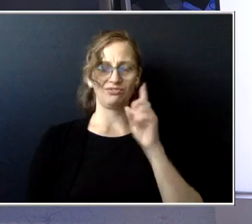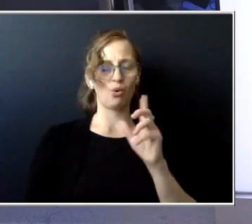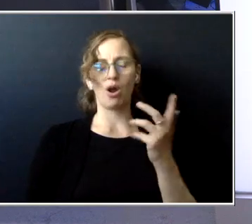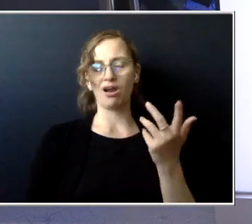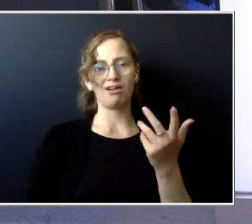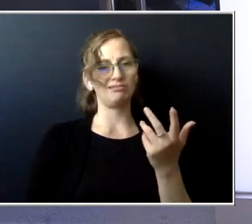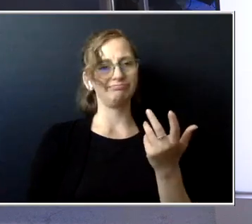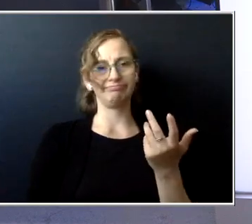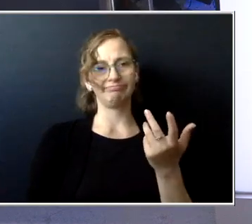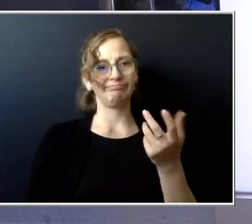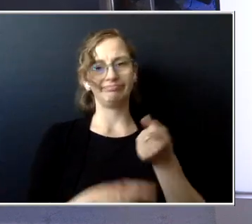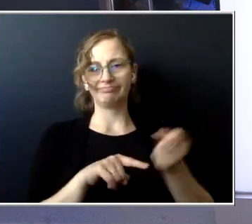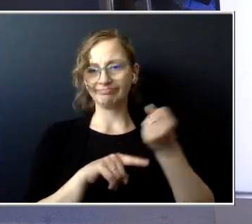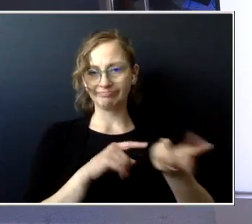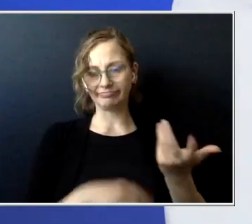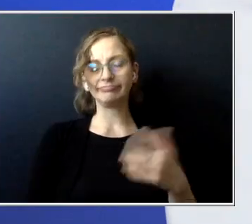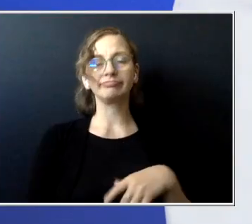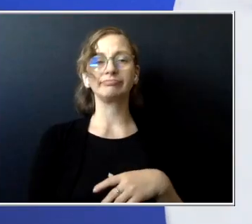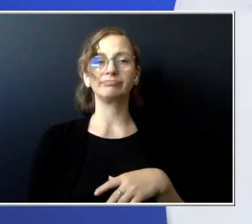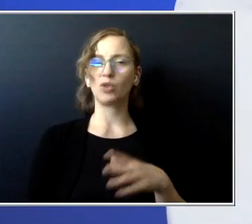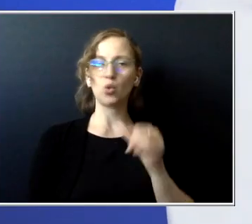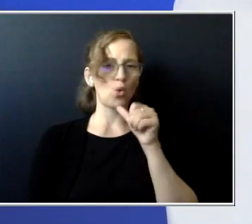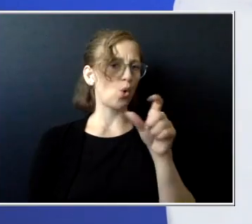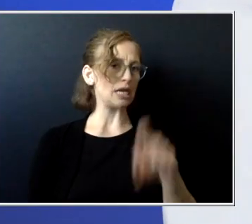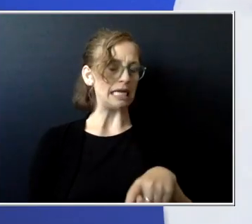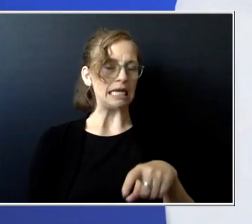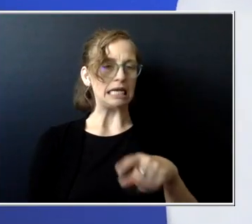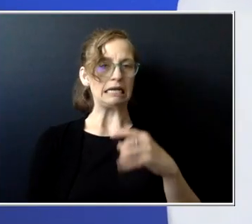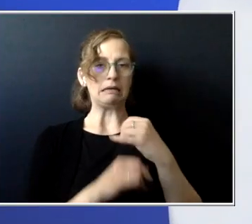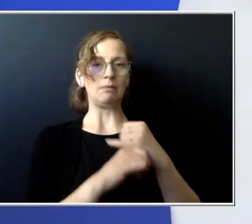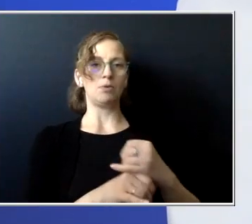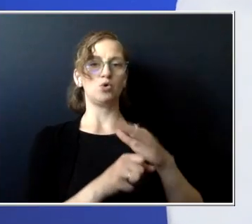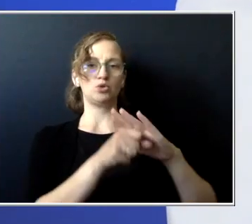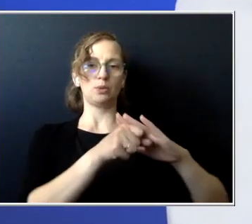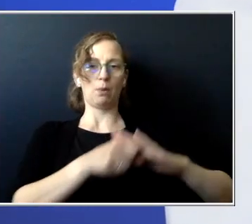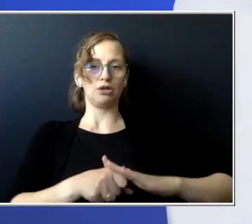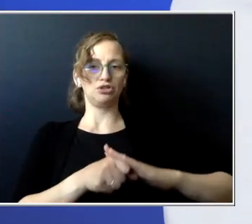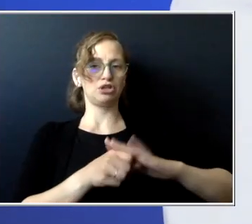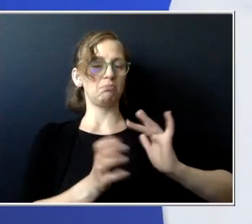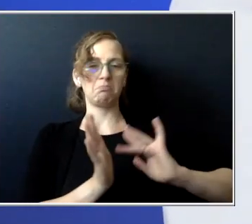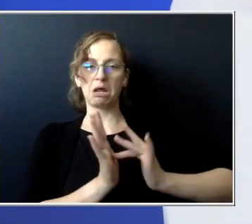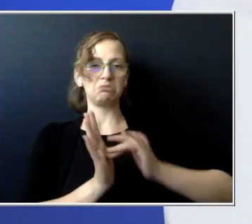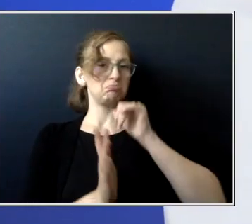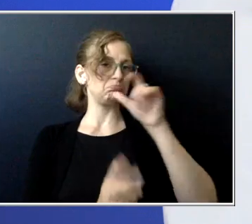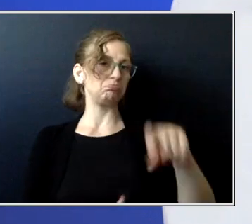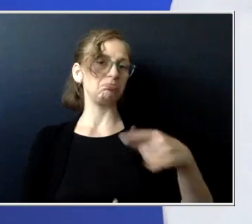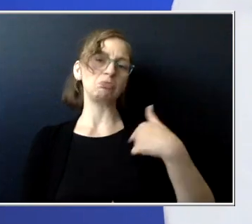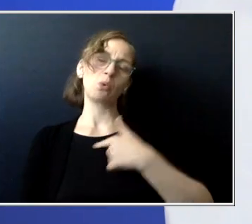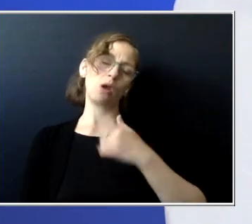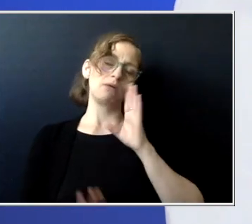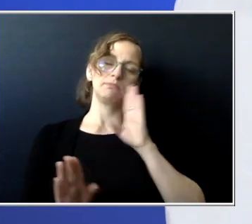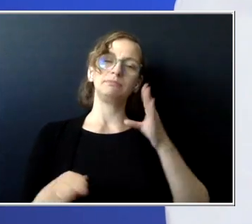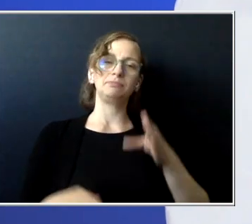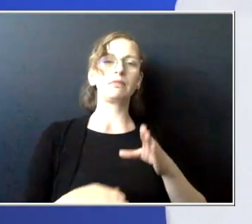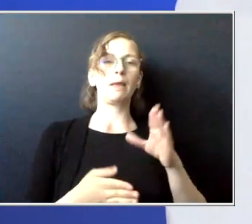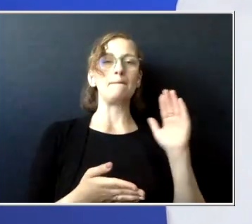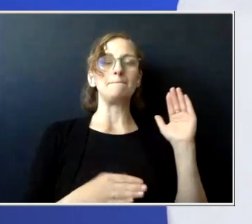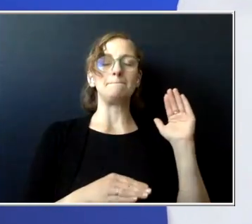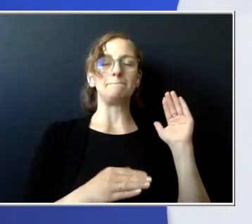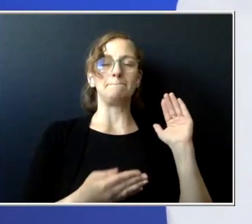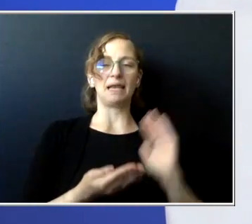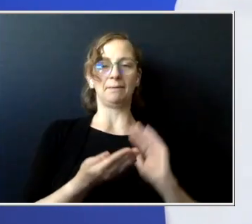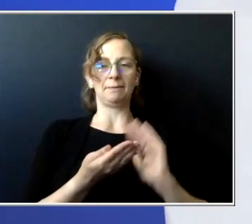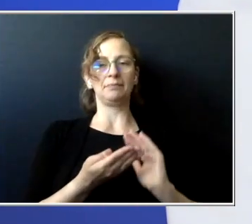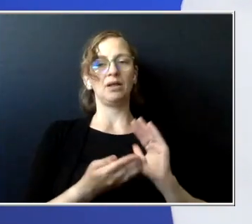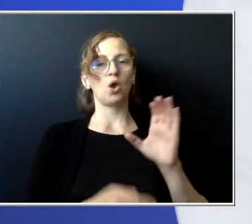immunosuppression medications are needed. Basically, we're working on minimizing anticoagulation basically now. But it's not a phenomenon